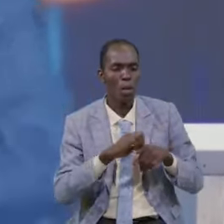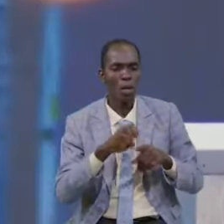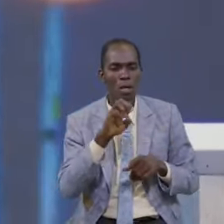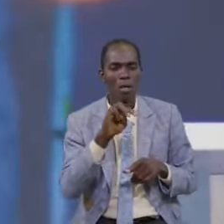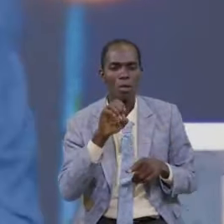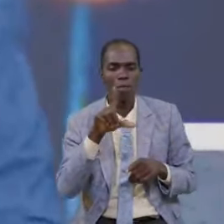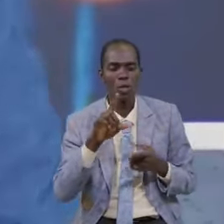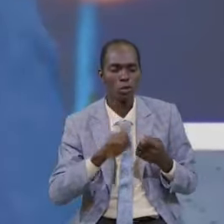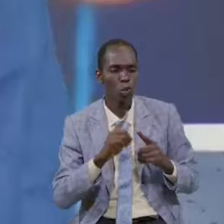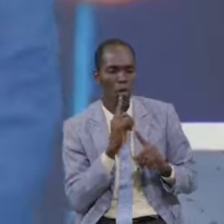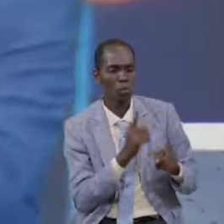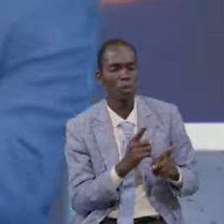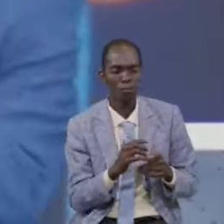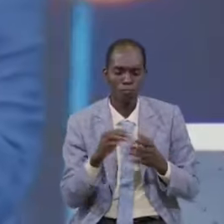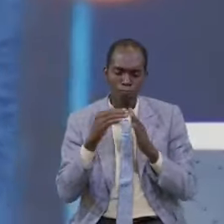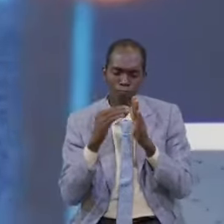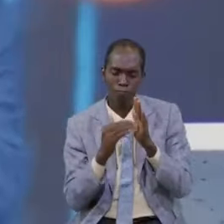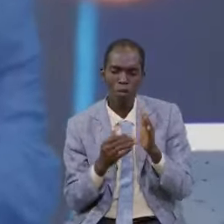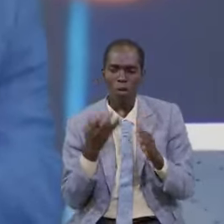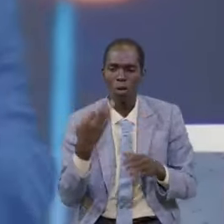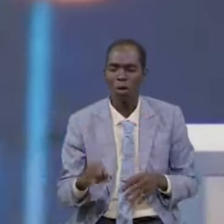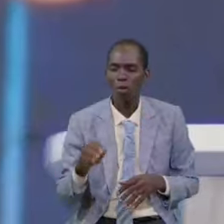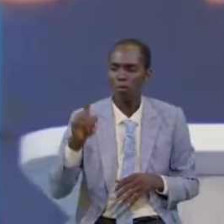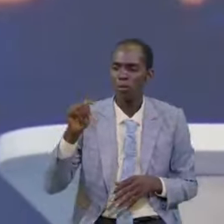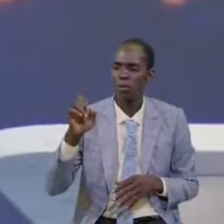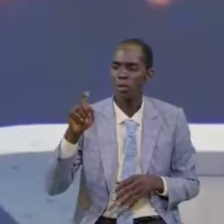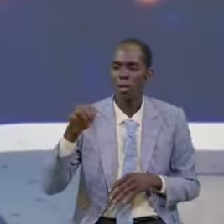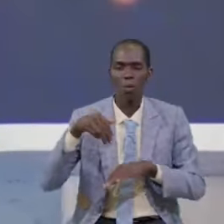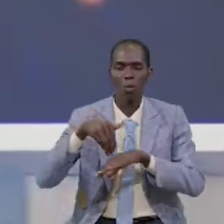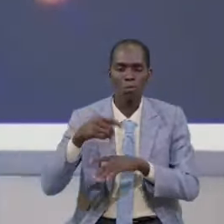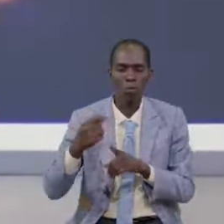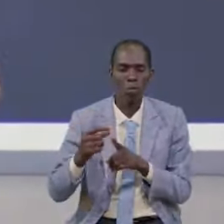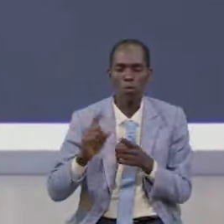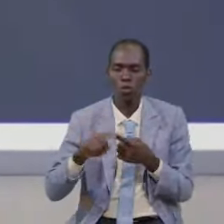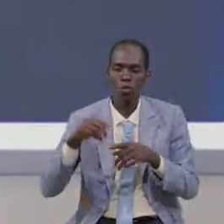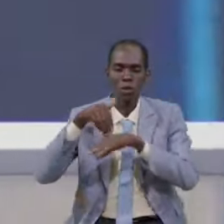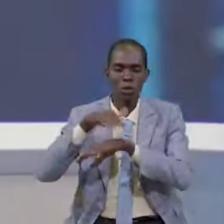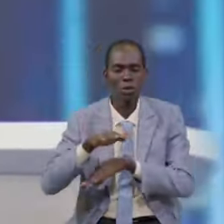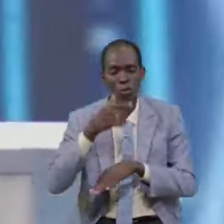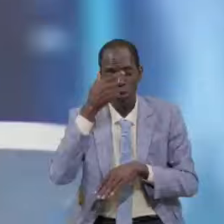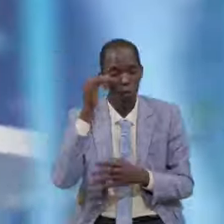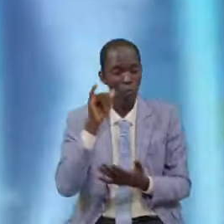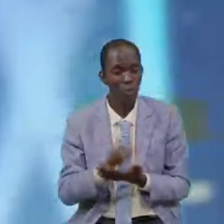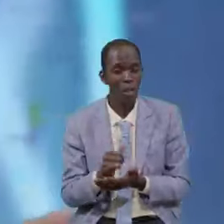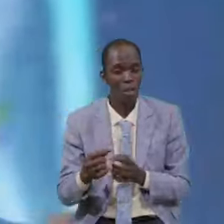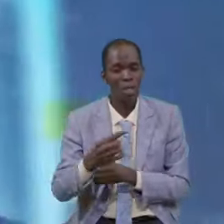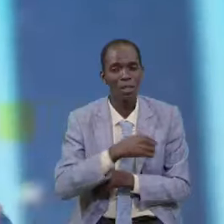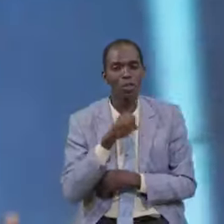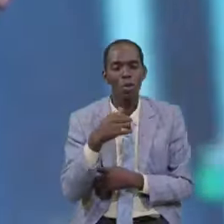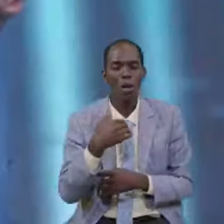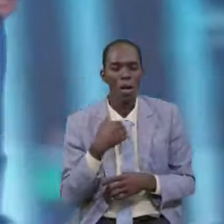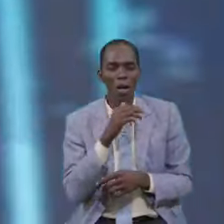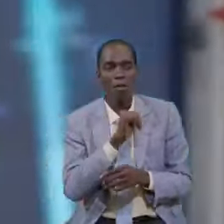and the list of things you have to do, because that day you have a goal and you are reaching forth